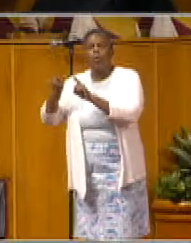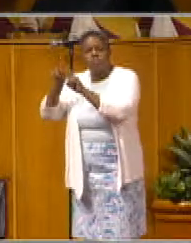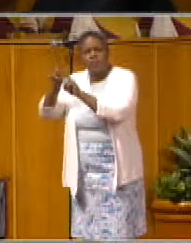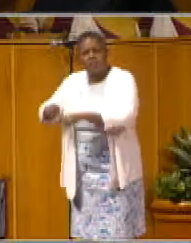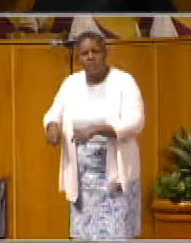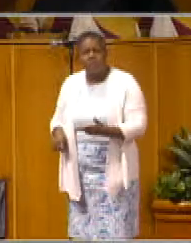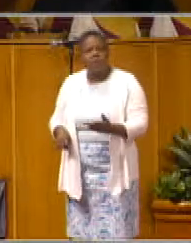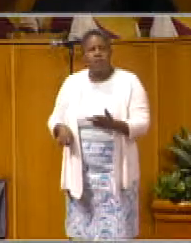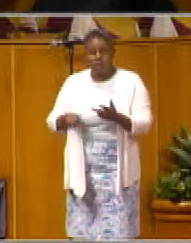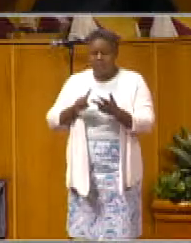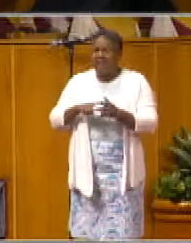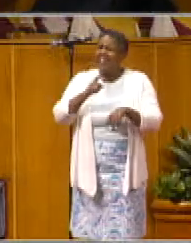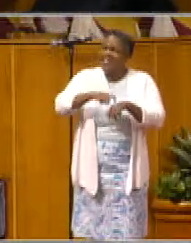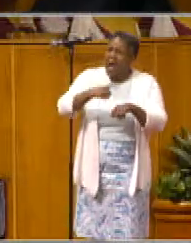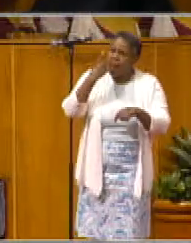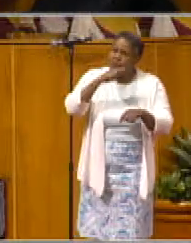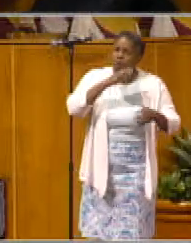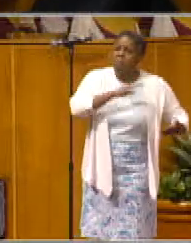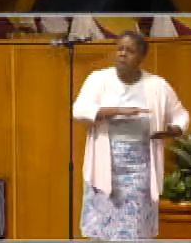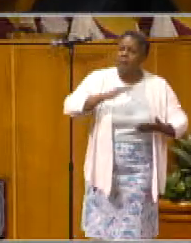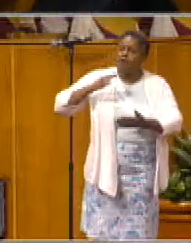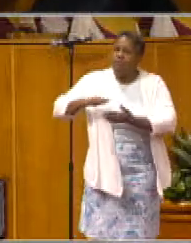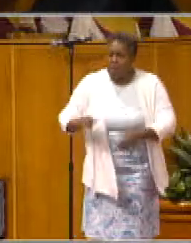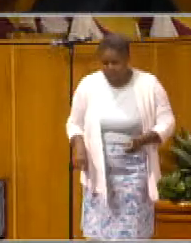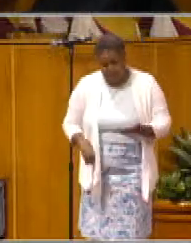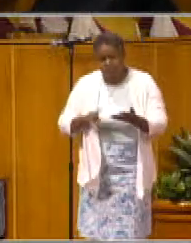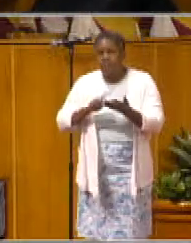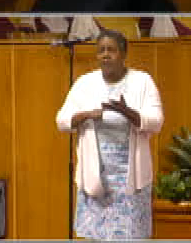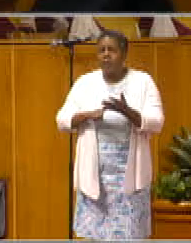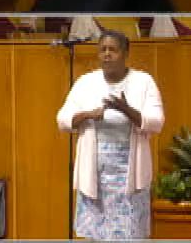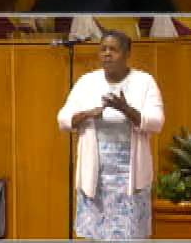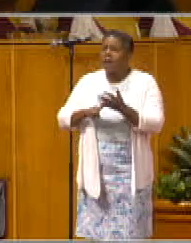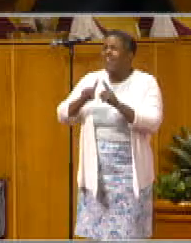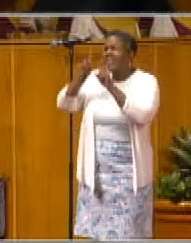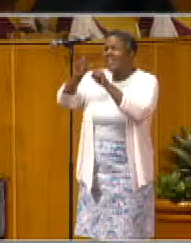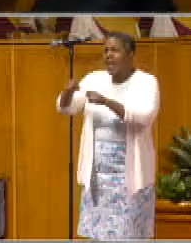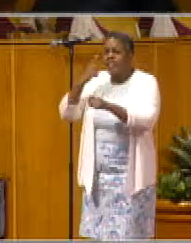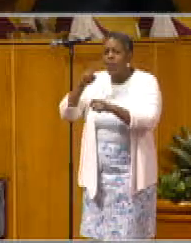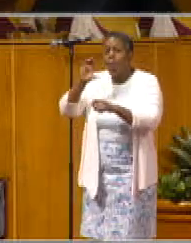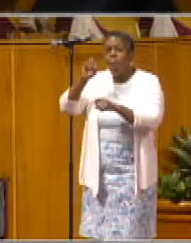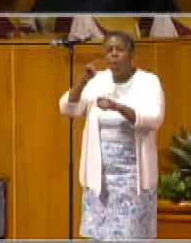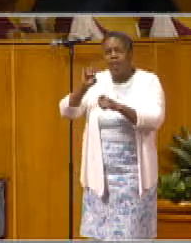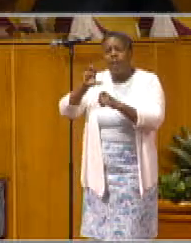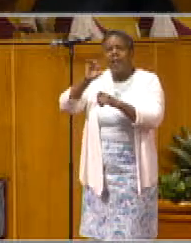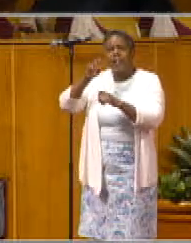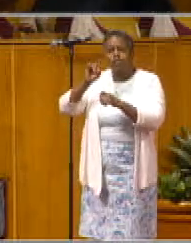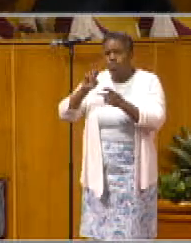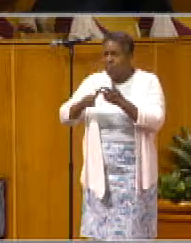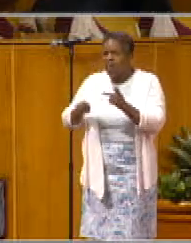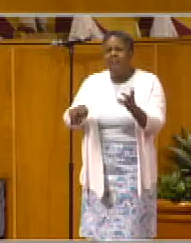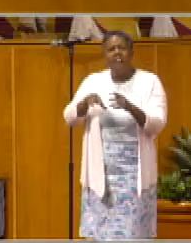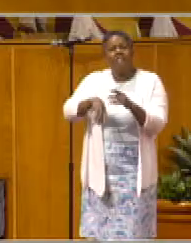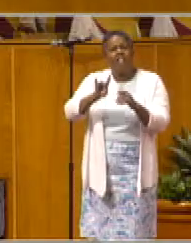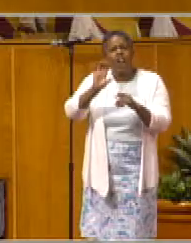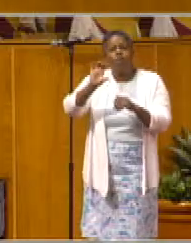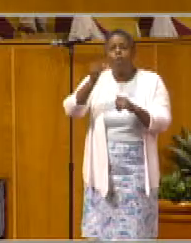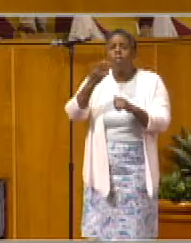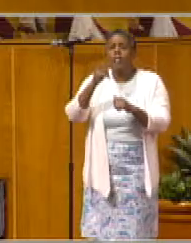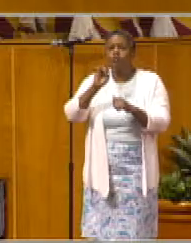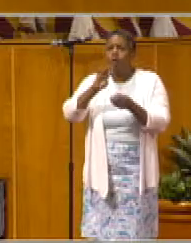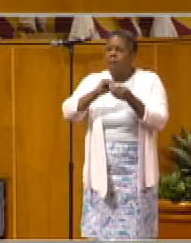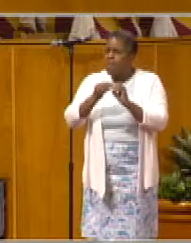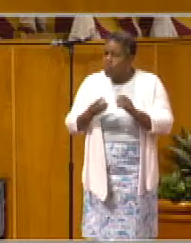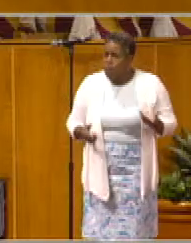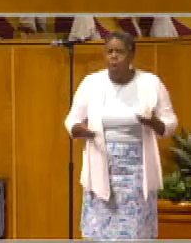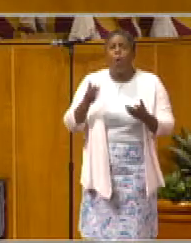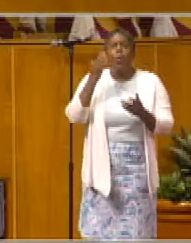Time for your mammogram. Get screened for colon cancer. Find out what your cholesterol level is.